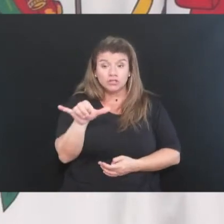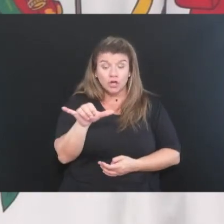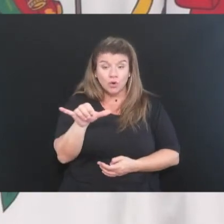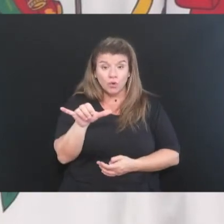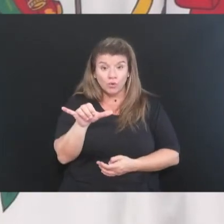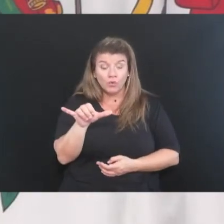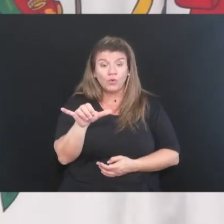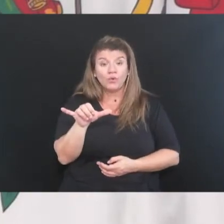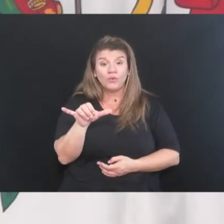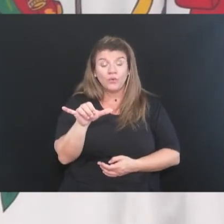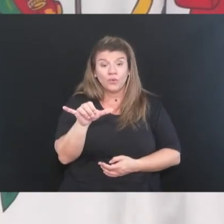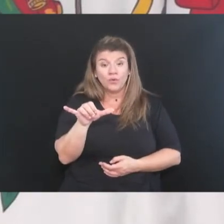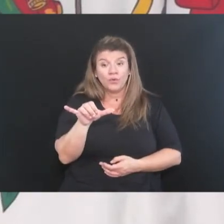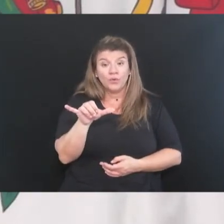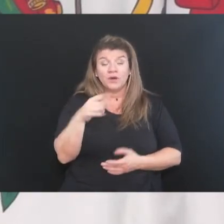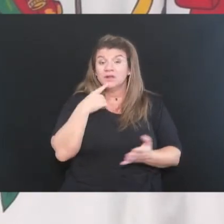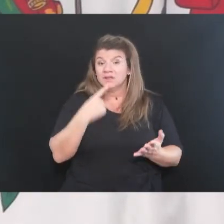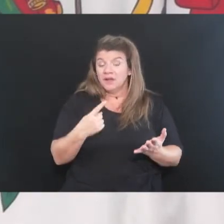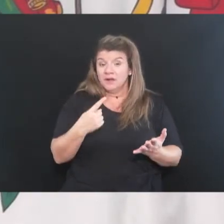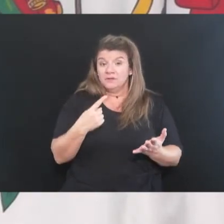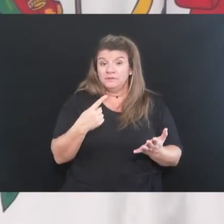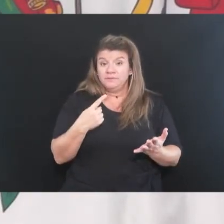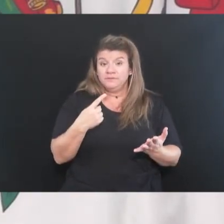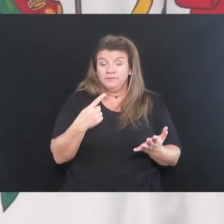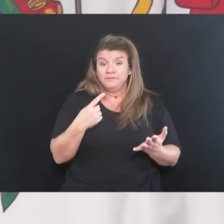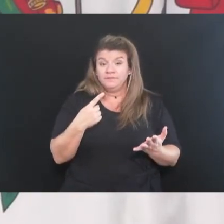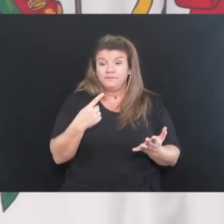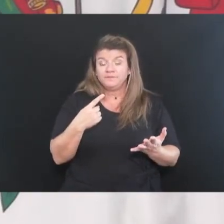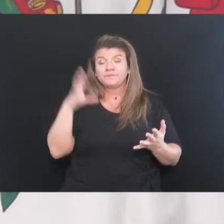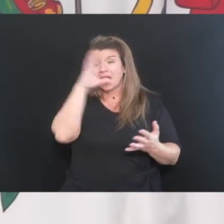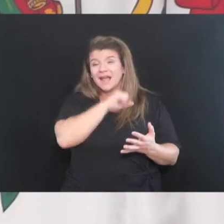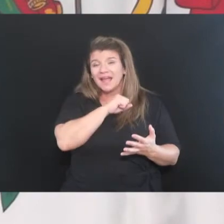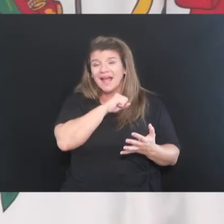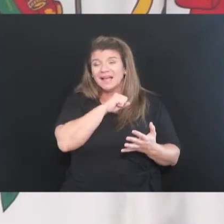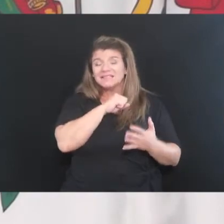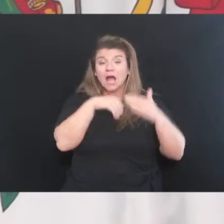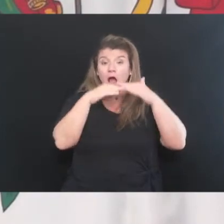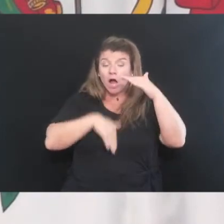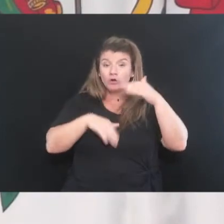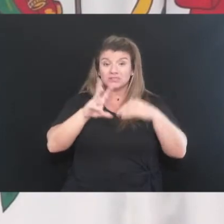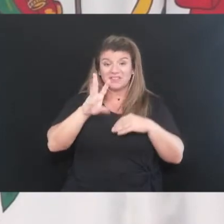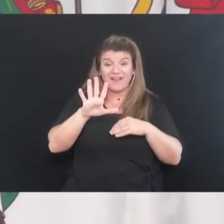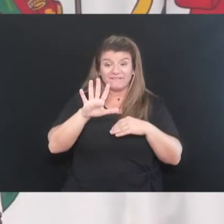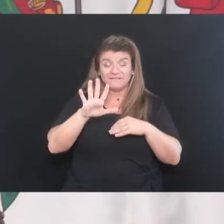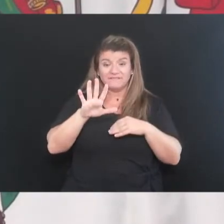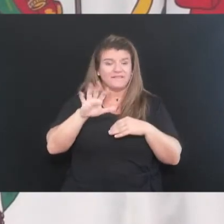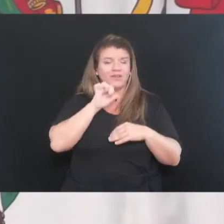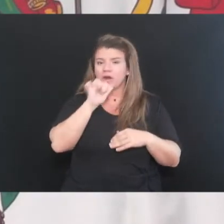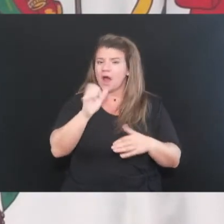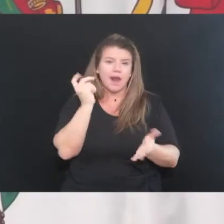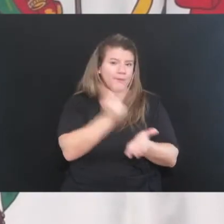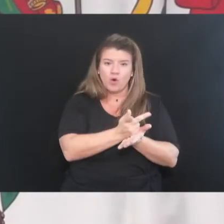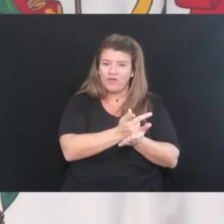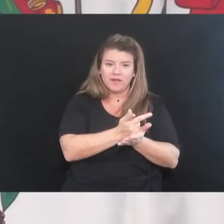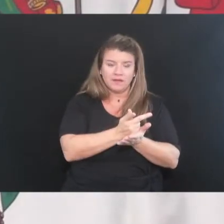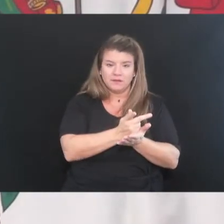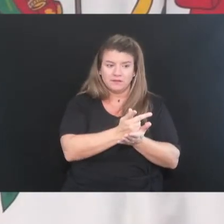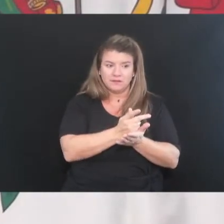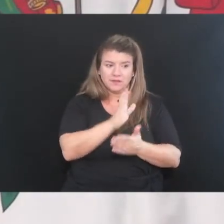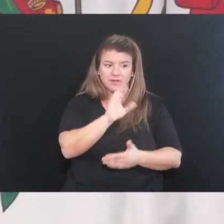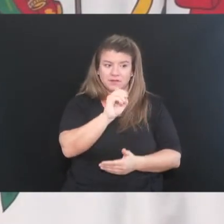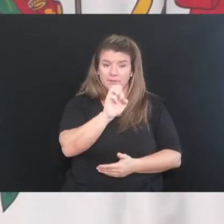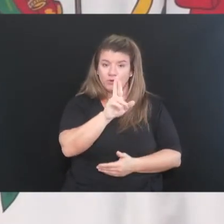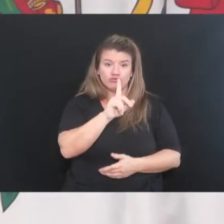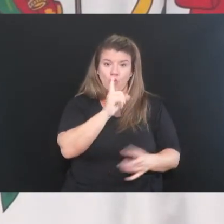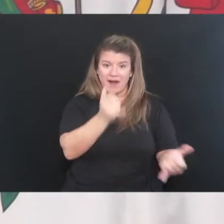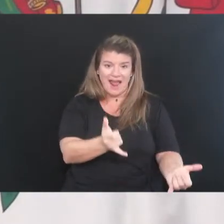you know, basically said just this, that I guess those under 65, they're not approving that booster. Is that correct at this